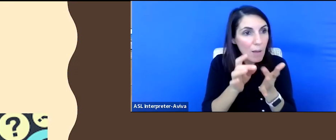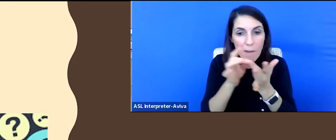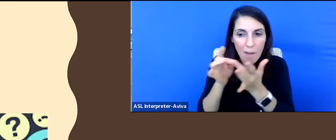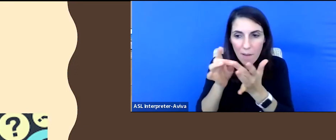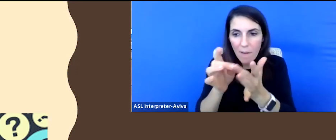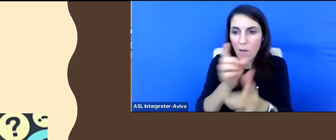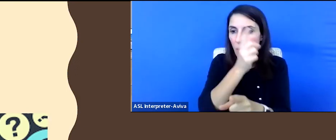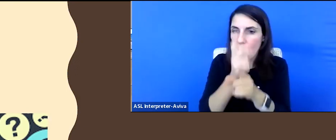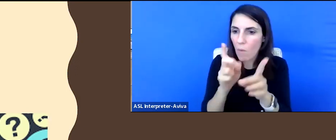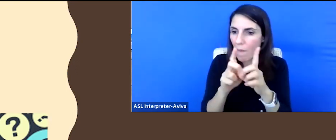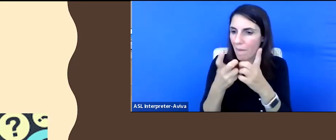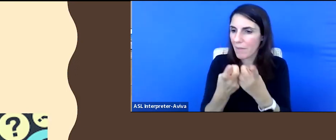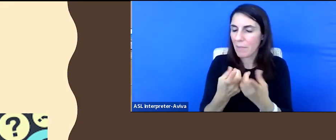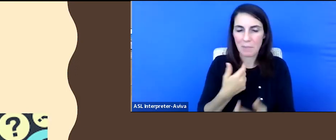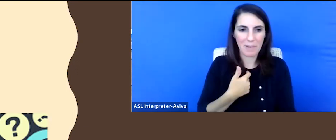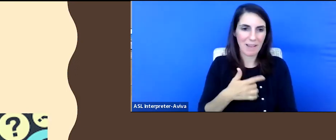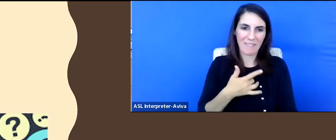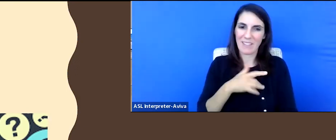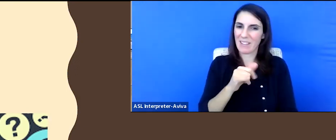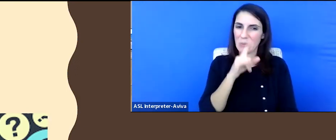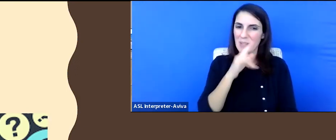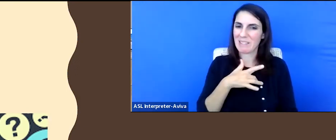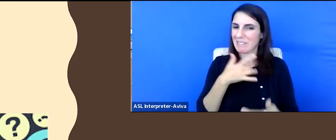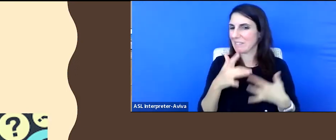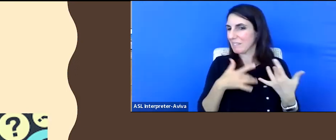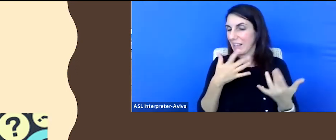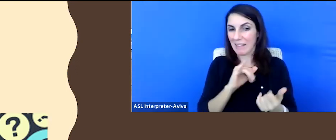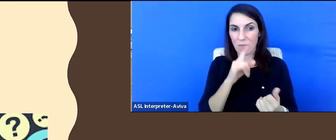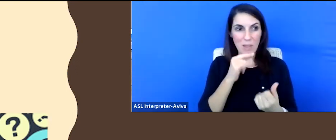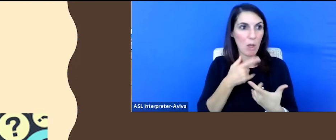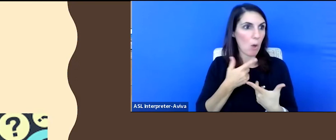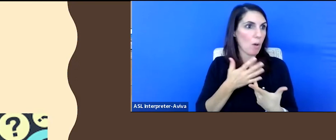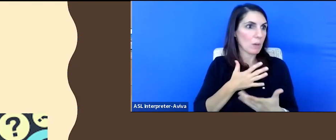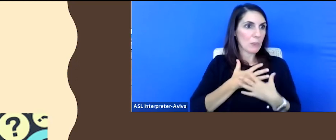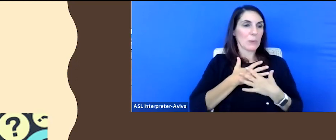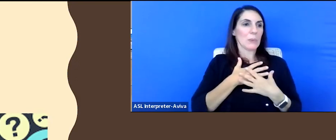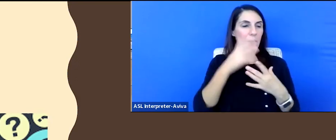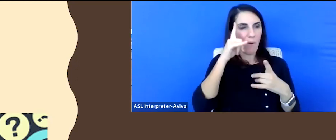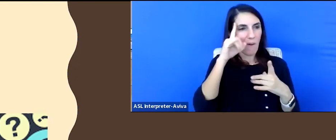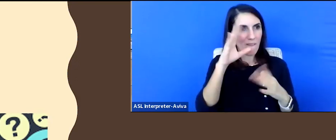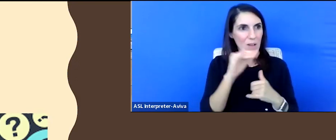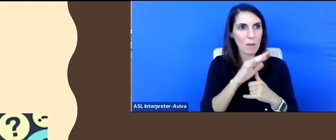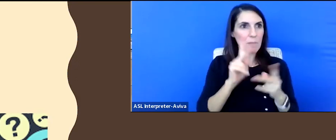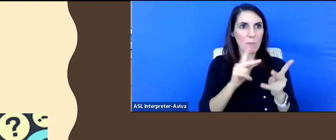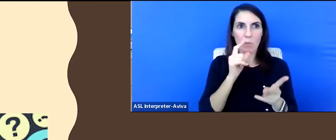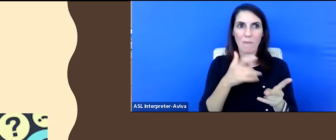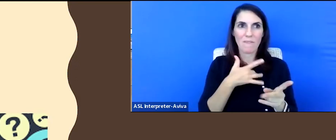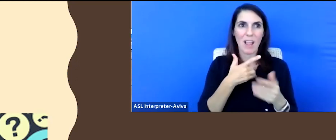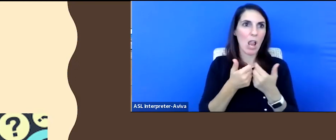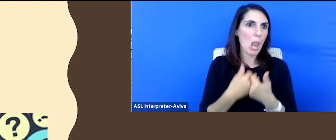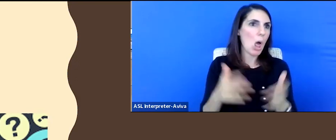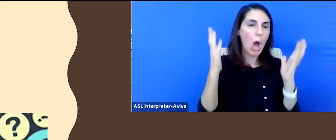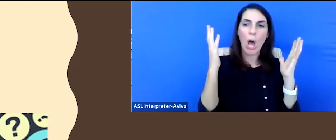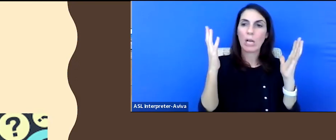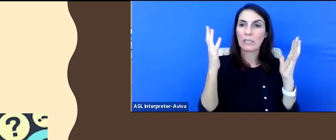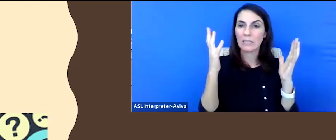I found so exciting and hopeful that people wouldn't get lost in